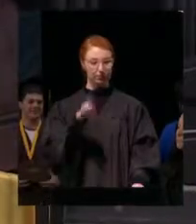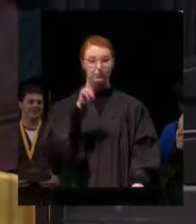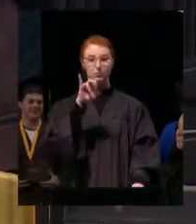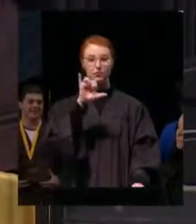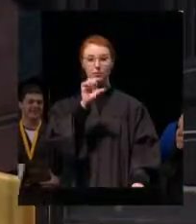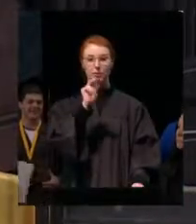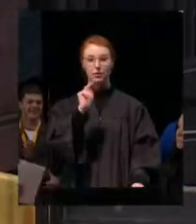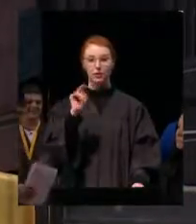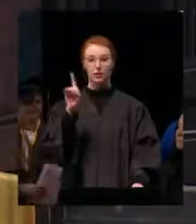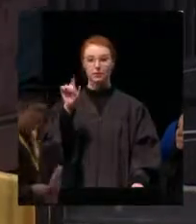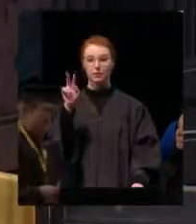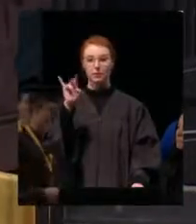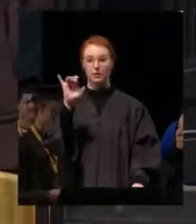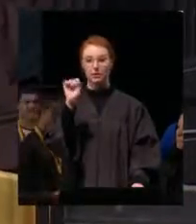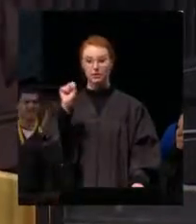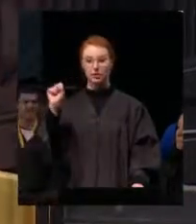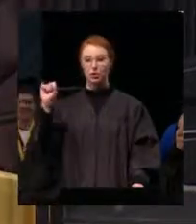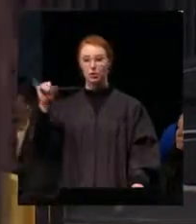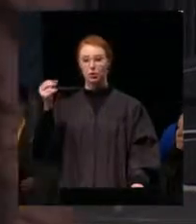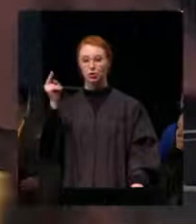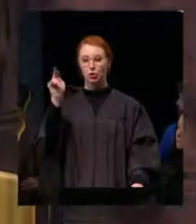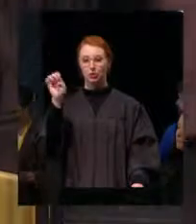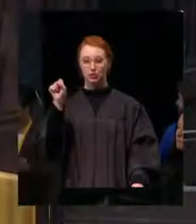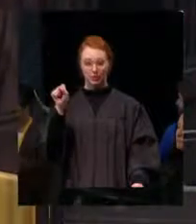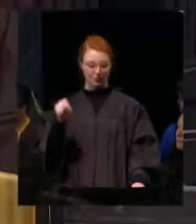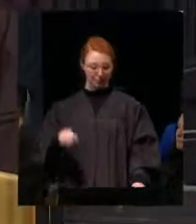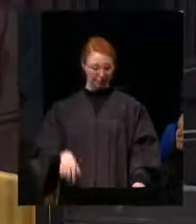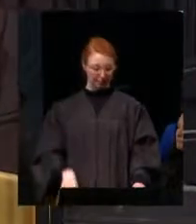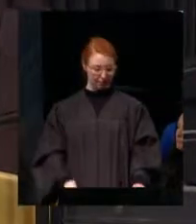Bryson Davis Jones.